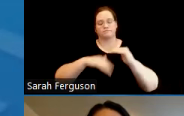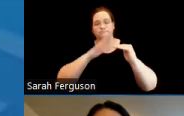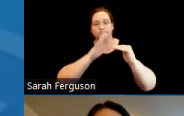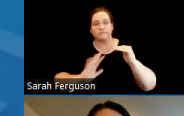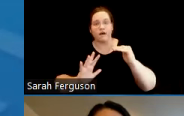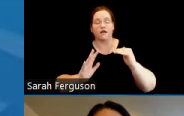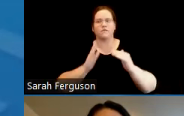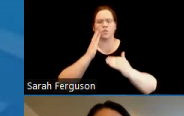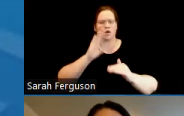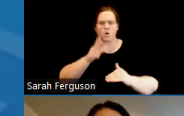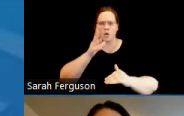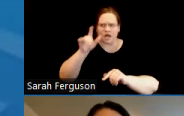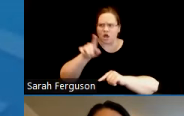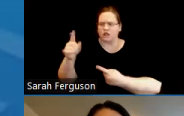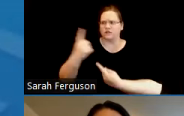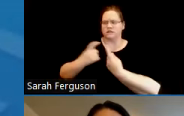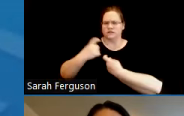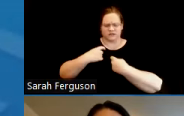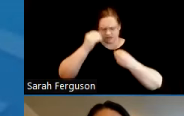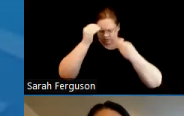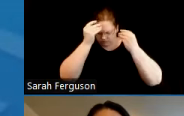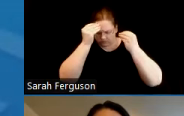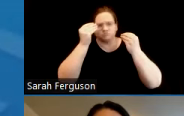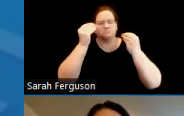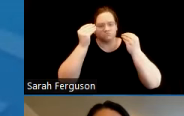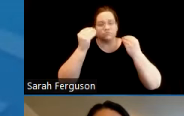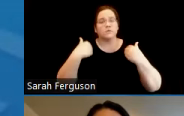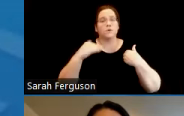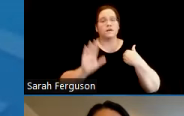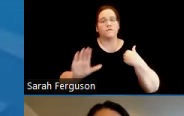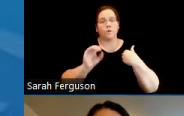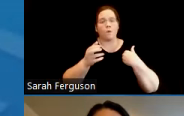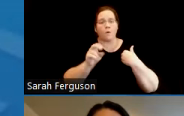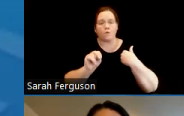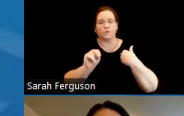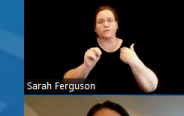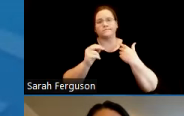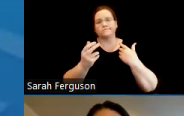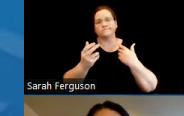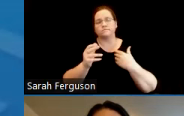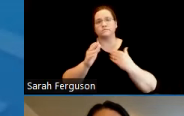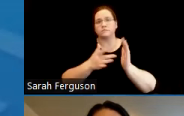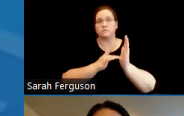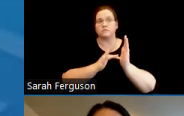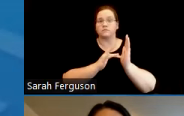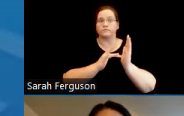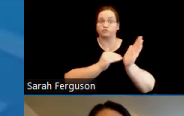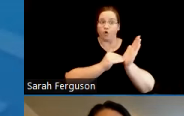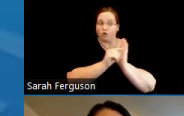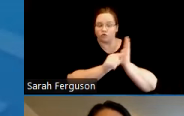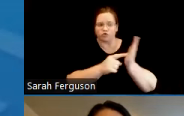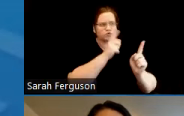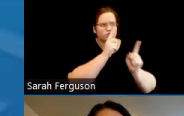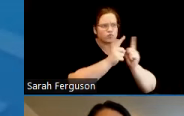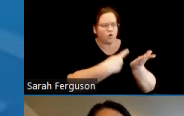have questions, and we know that you all have your own, your child's medical provider to talk to, but